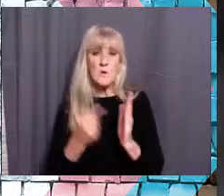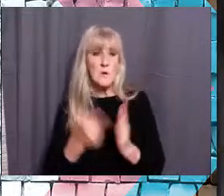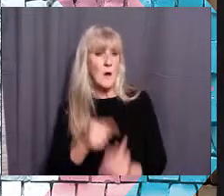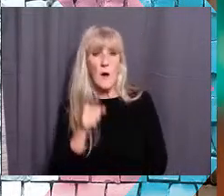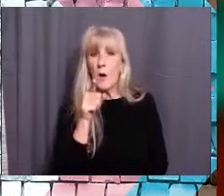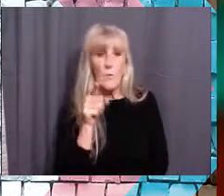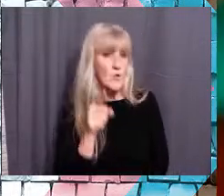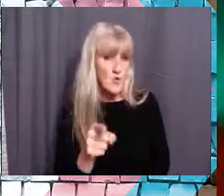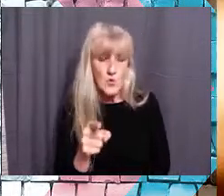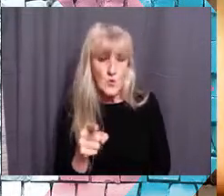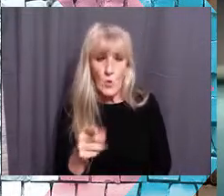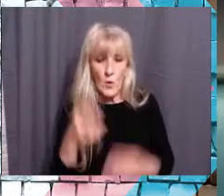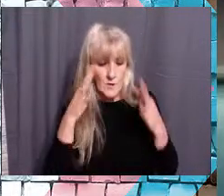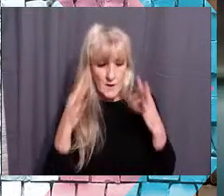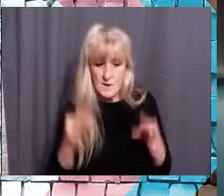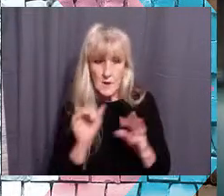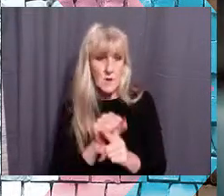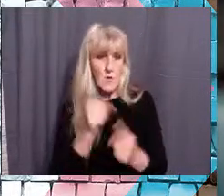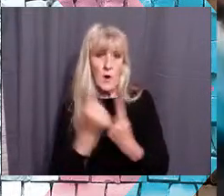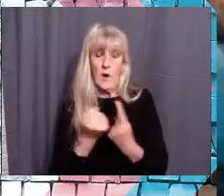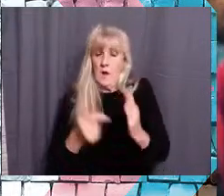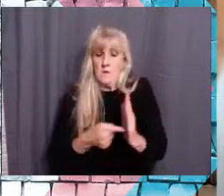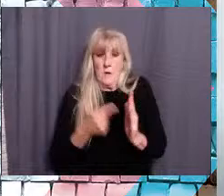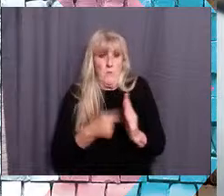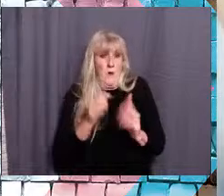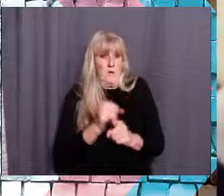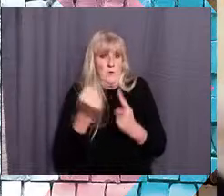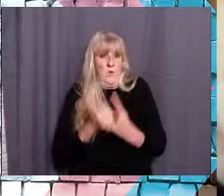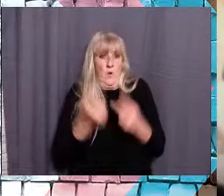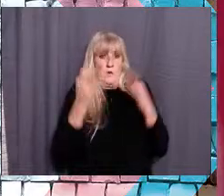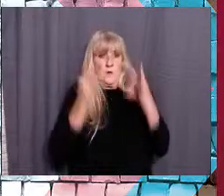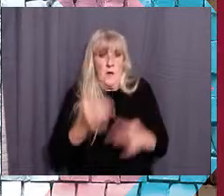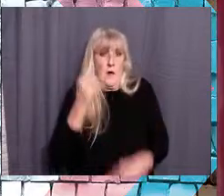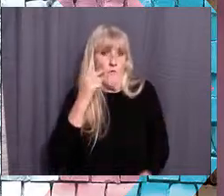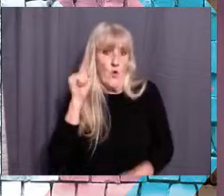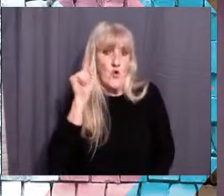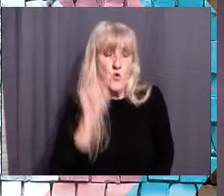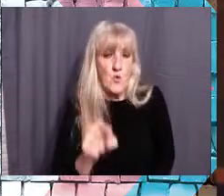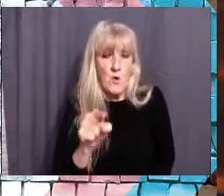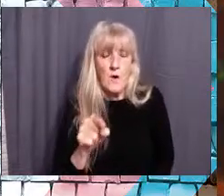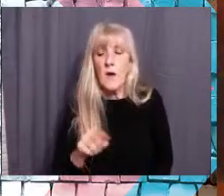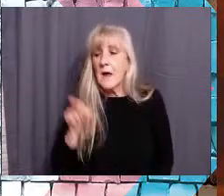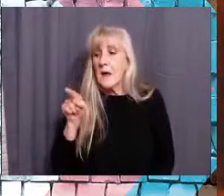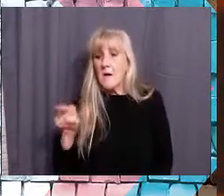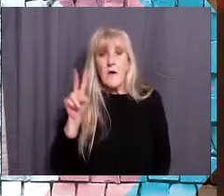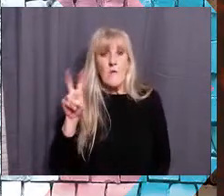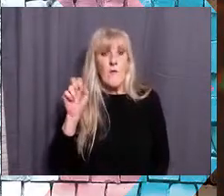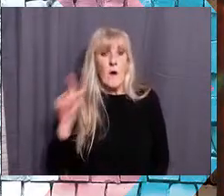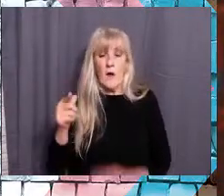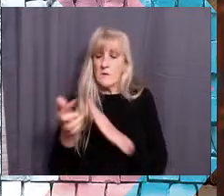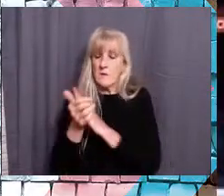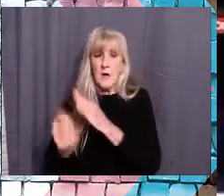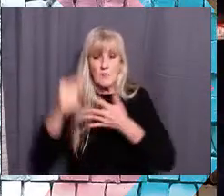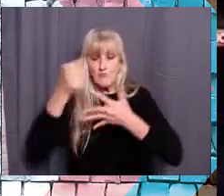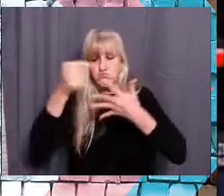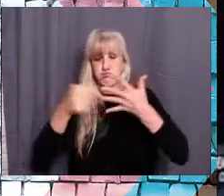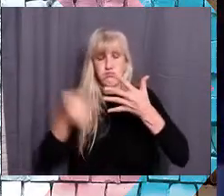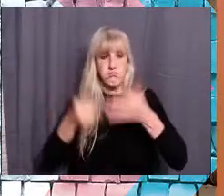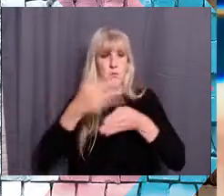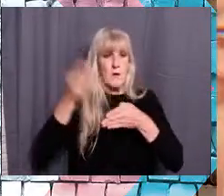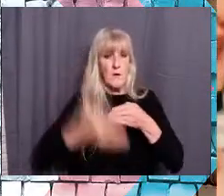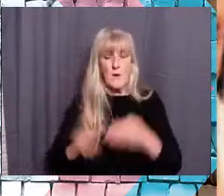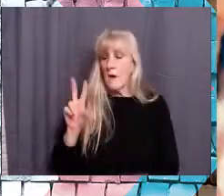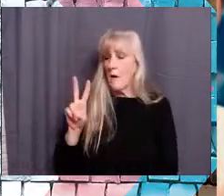the situation. Sometimes the situation chooses you. She has the skills to get things done. Val